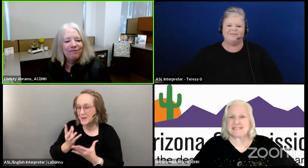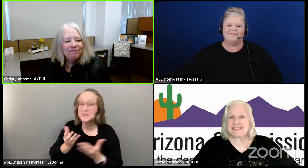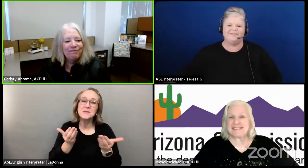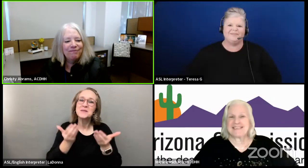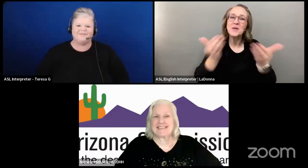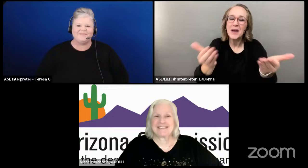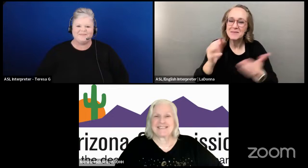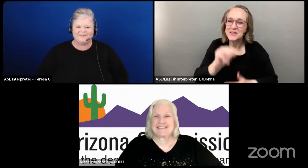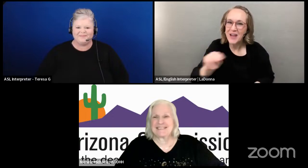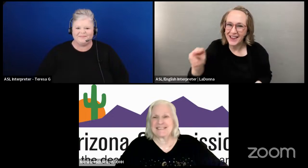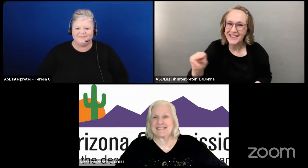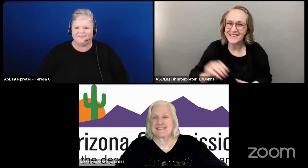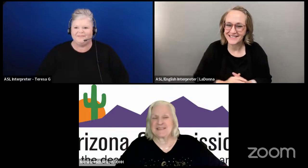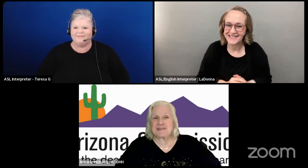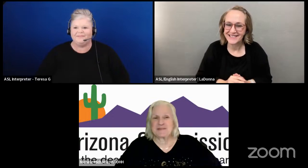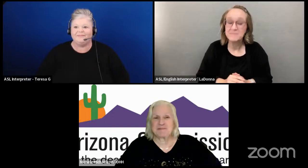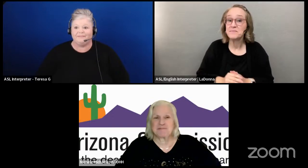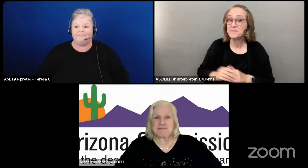away, Michelle.